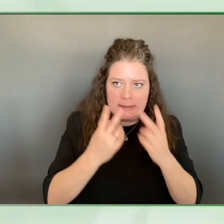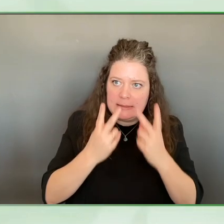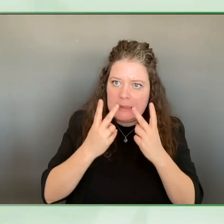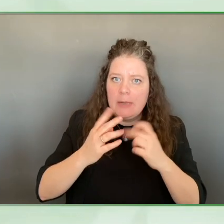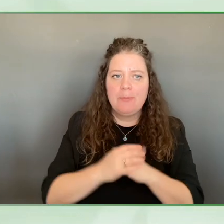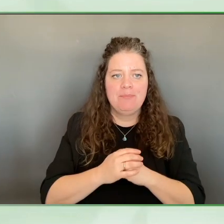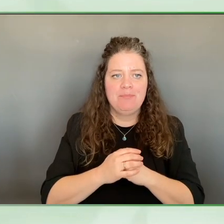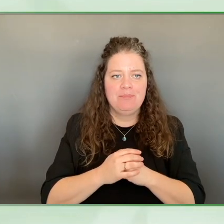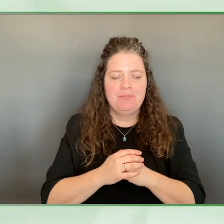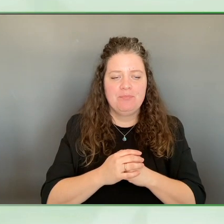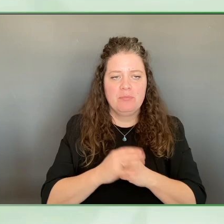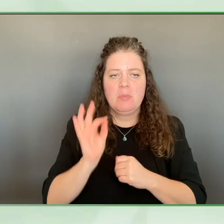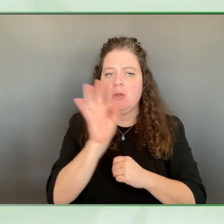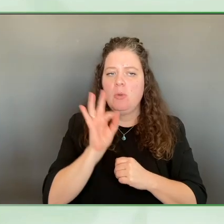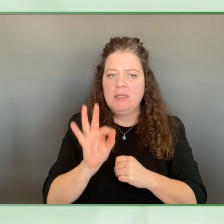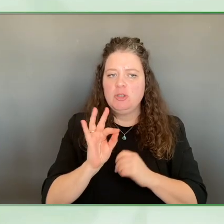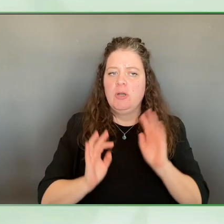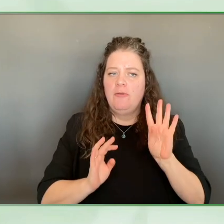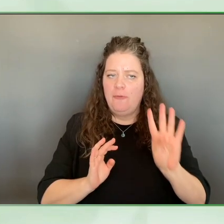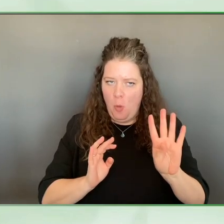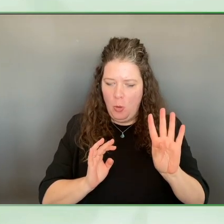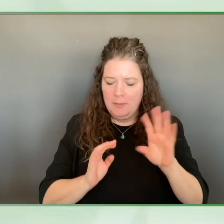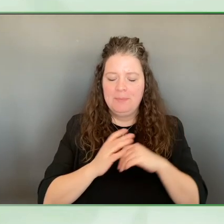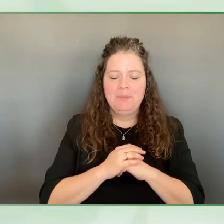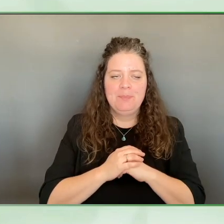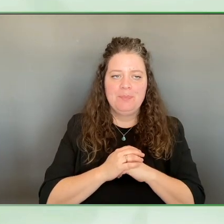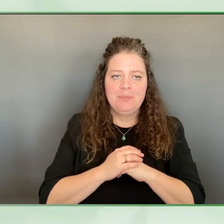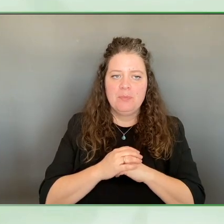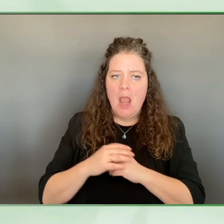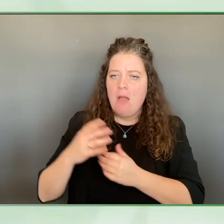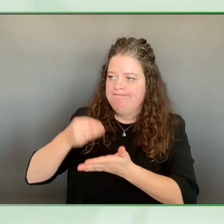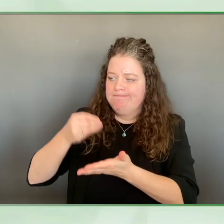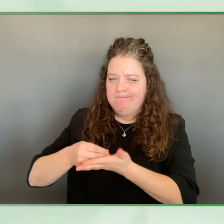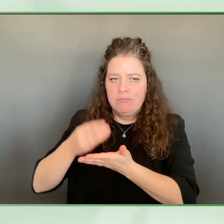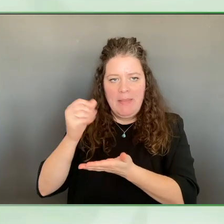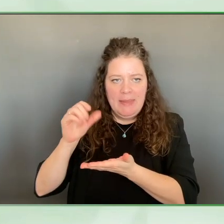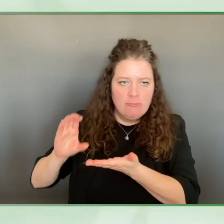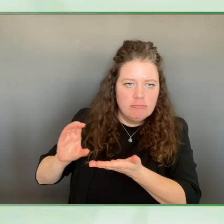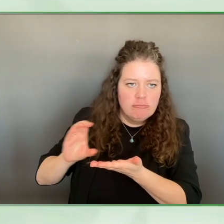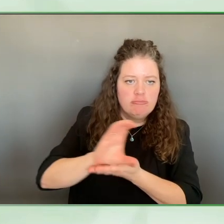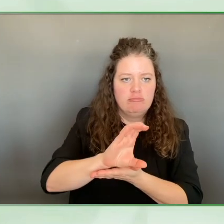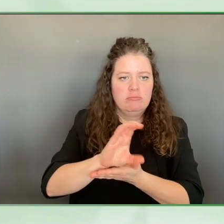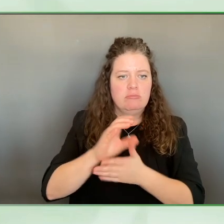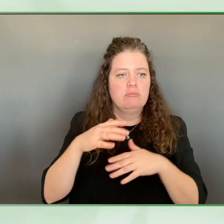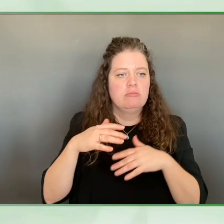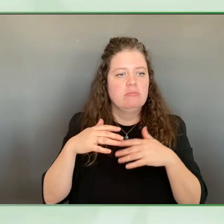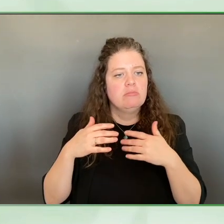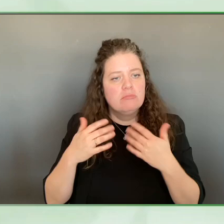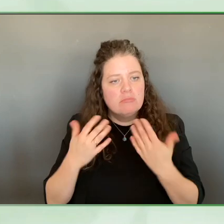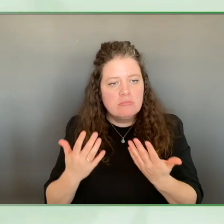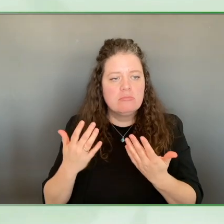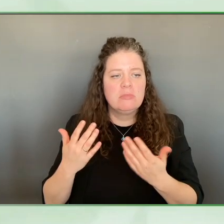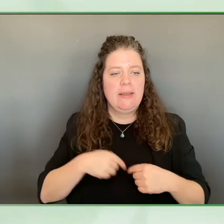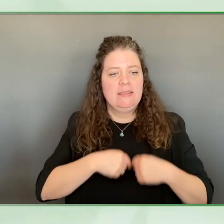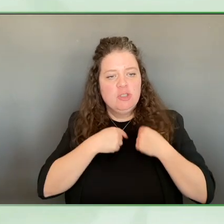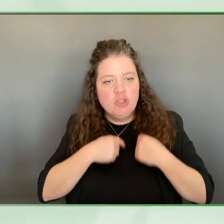that funders, whether they're charities, international development organizations, venture capitalists, et cetera, what's the most